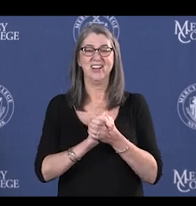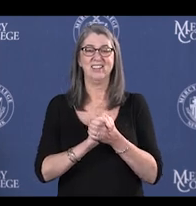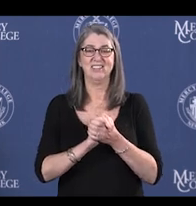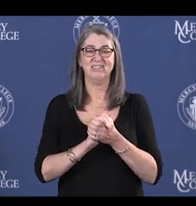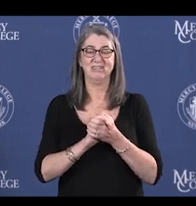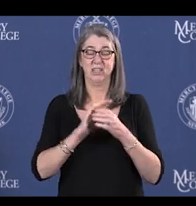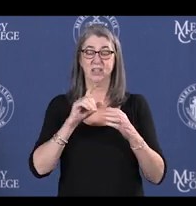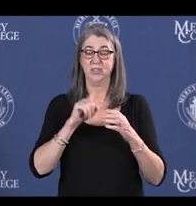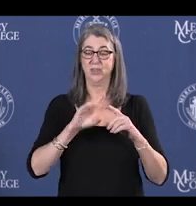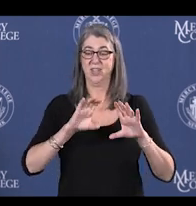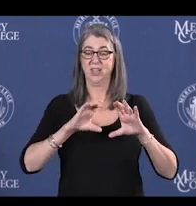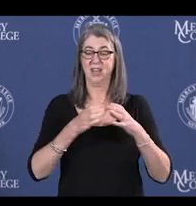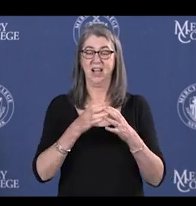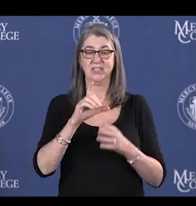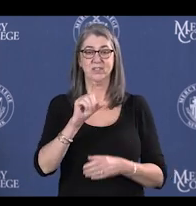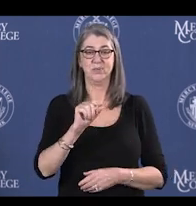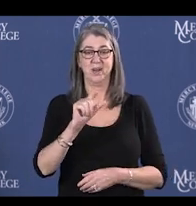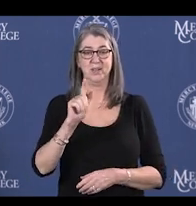Congratulations to the class of